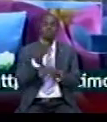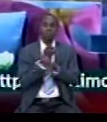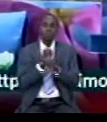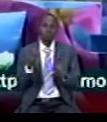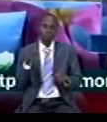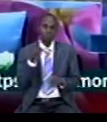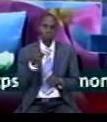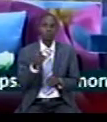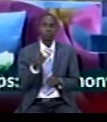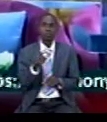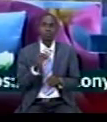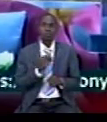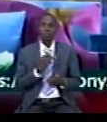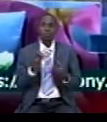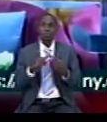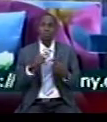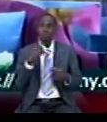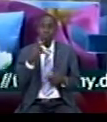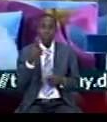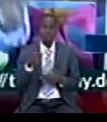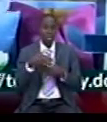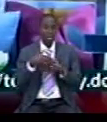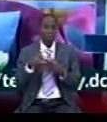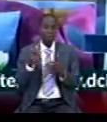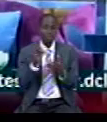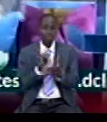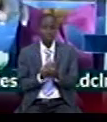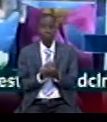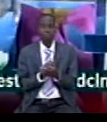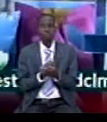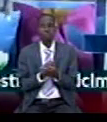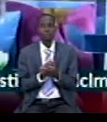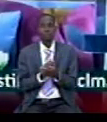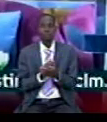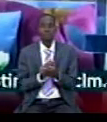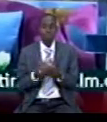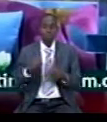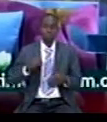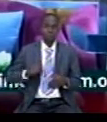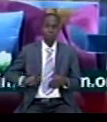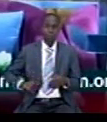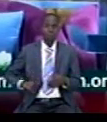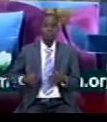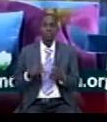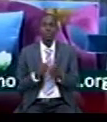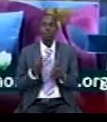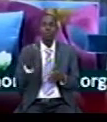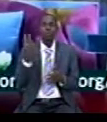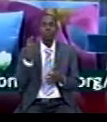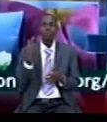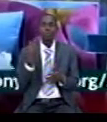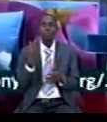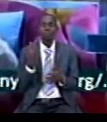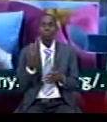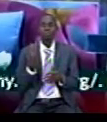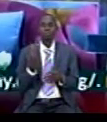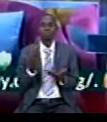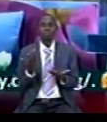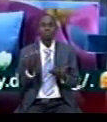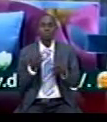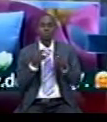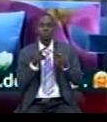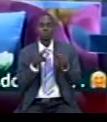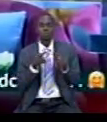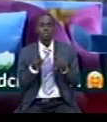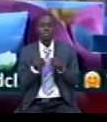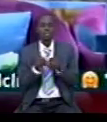brethren, I want to tell you that after that operation, it was like all hope is gone.